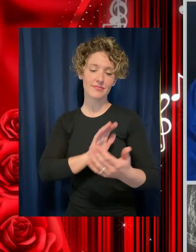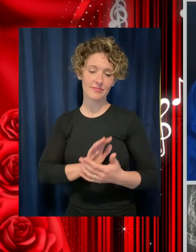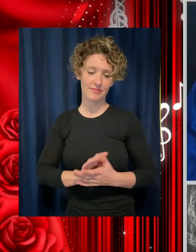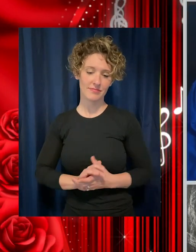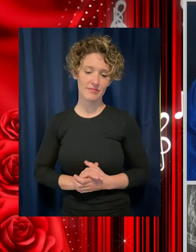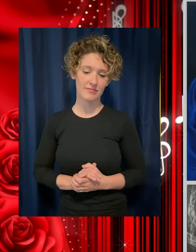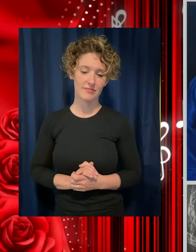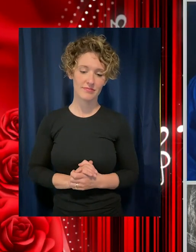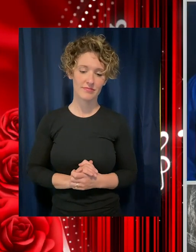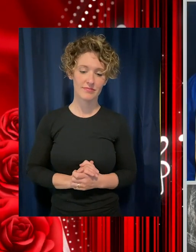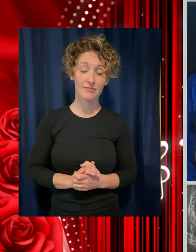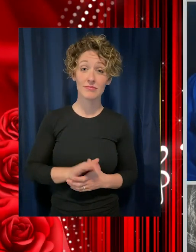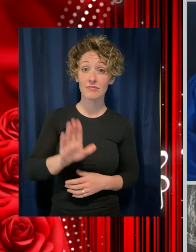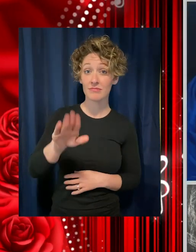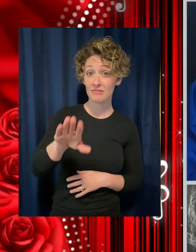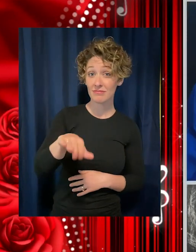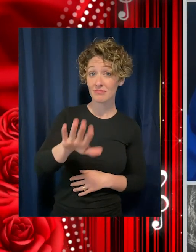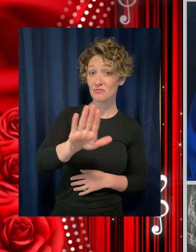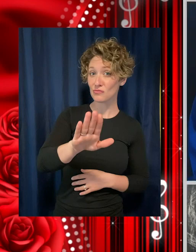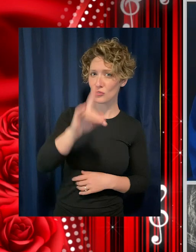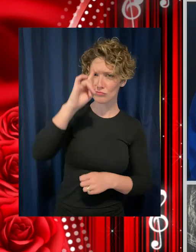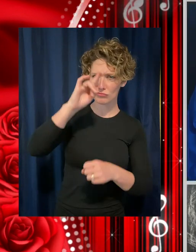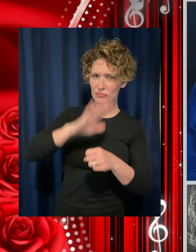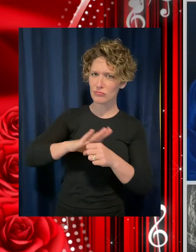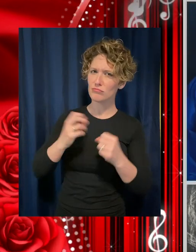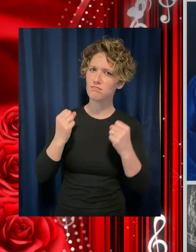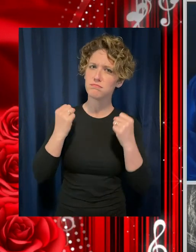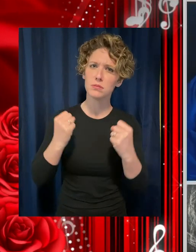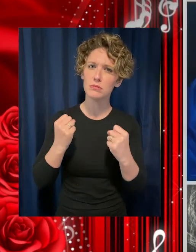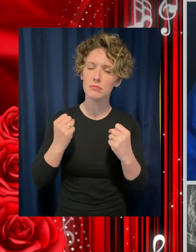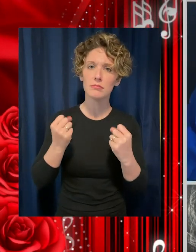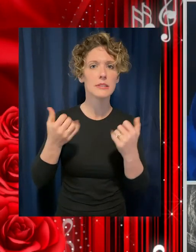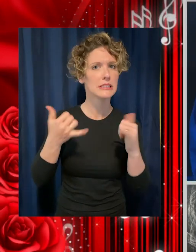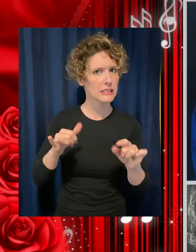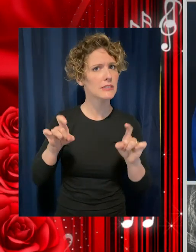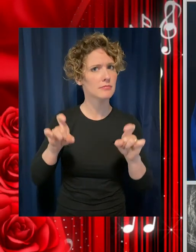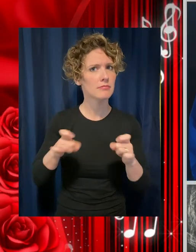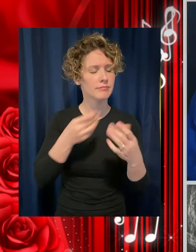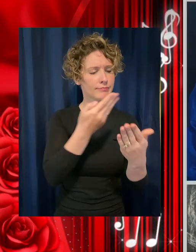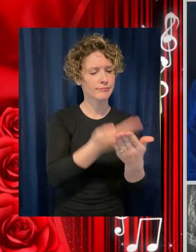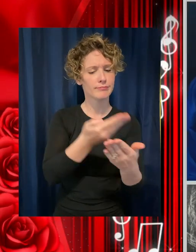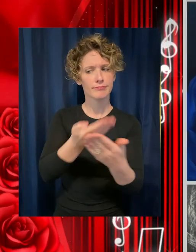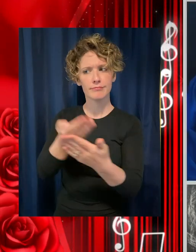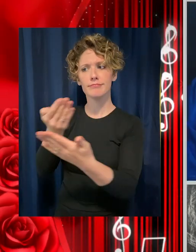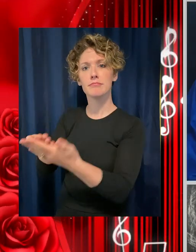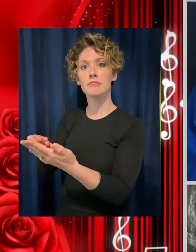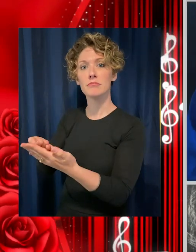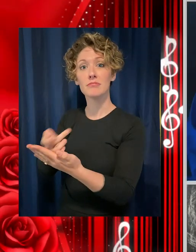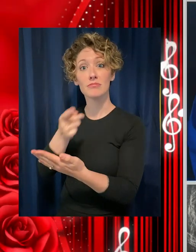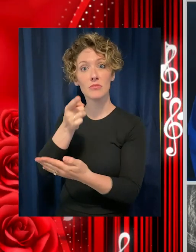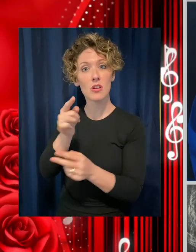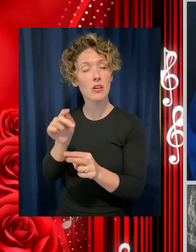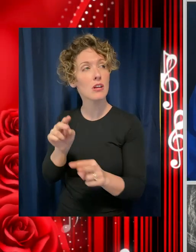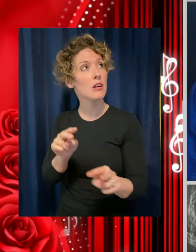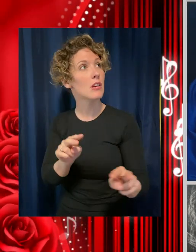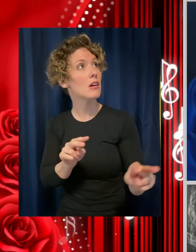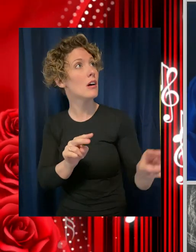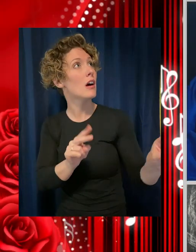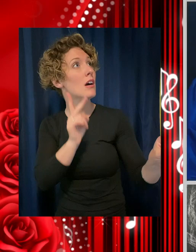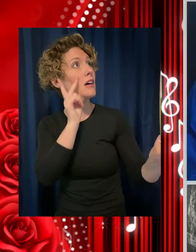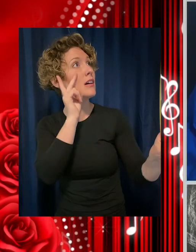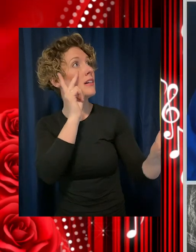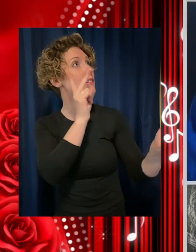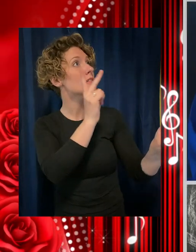Well, your faith was strong, but you needed proof. You saw her bathing on the